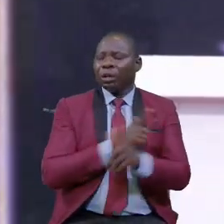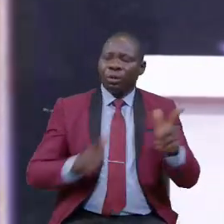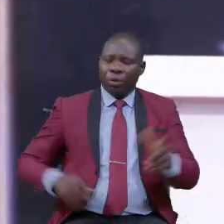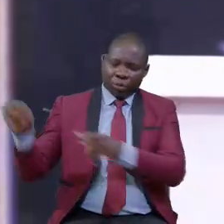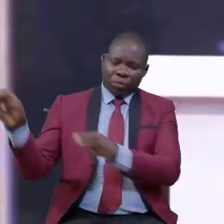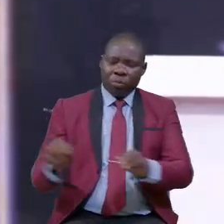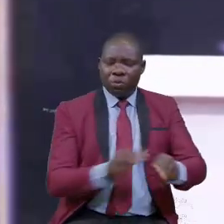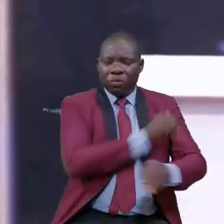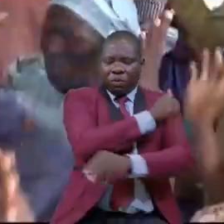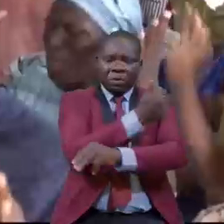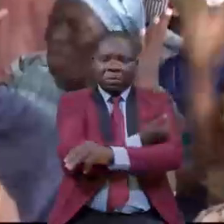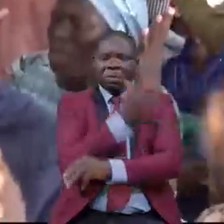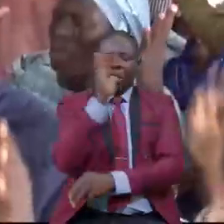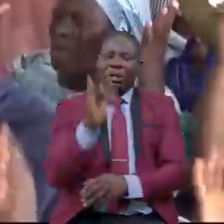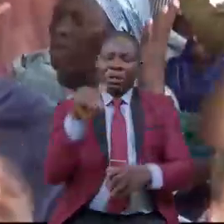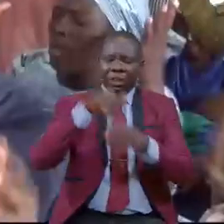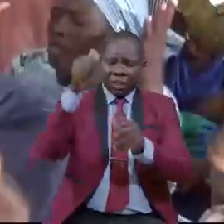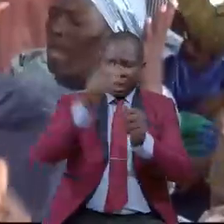life in Jesus